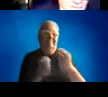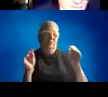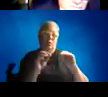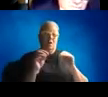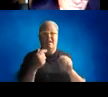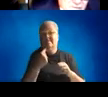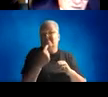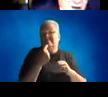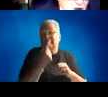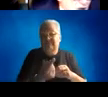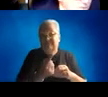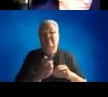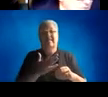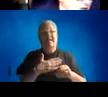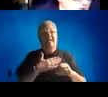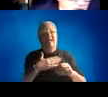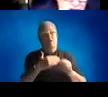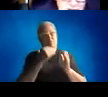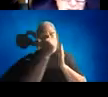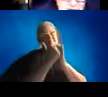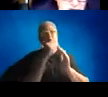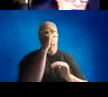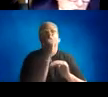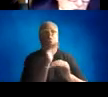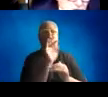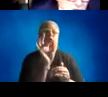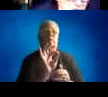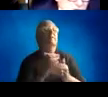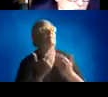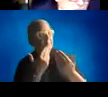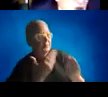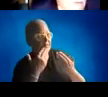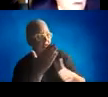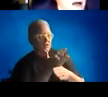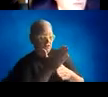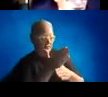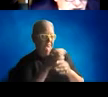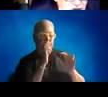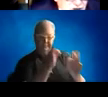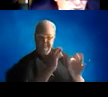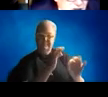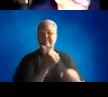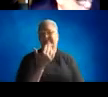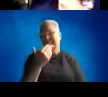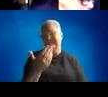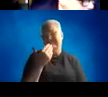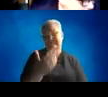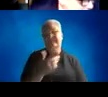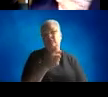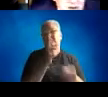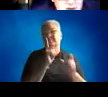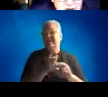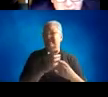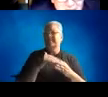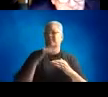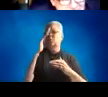kind of falling short. Okay. Thanks for sharing that with us. So obviously you've got some advocacy to do within your workplace to get a